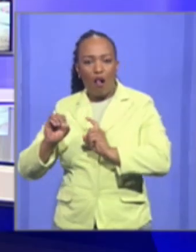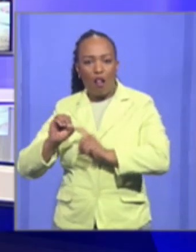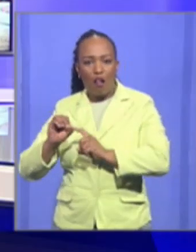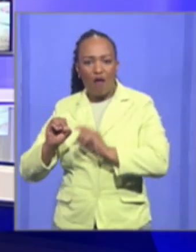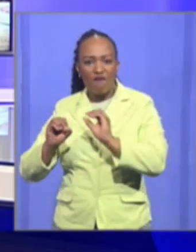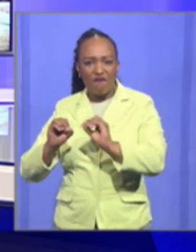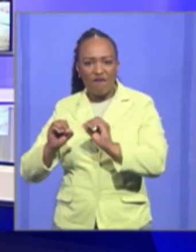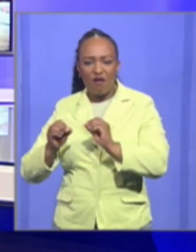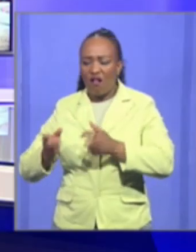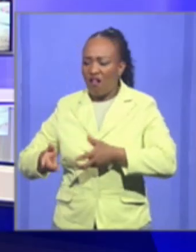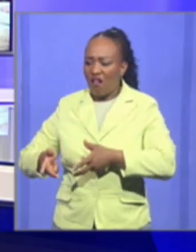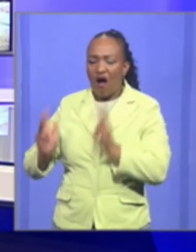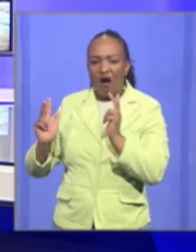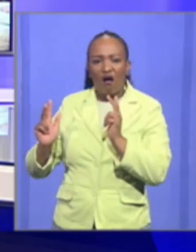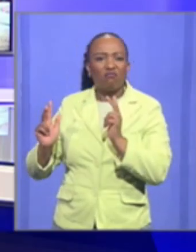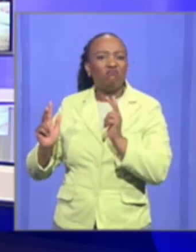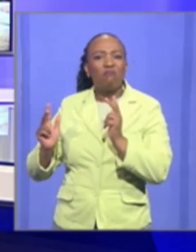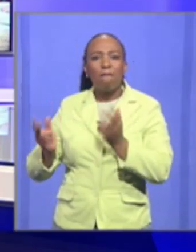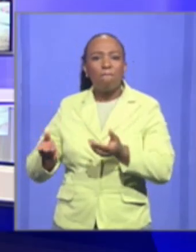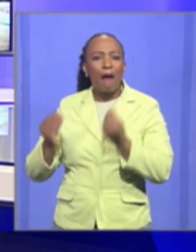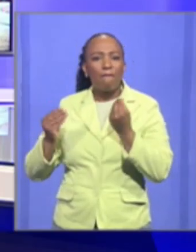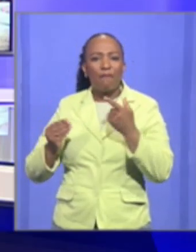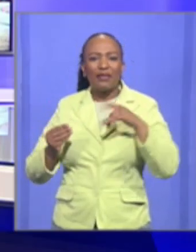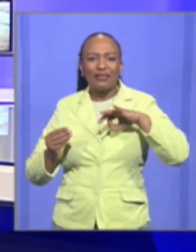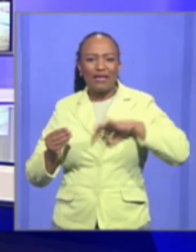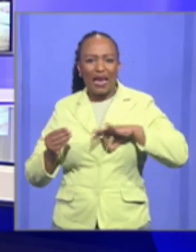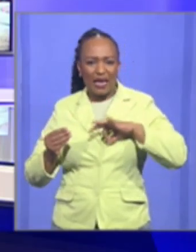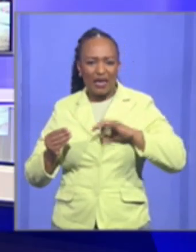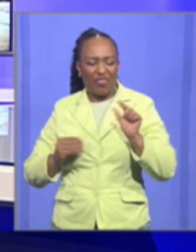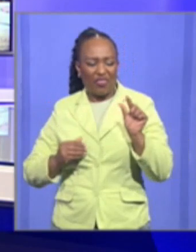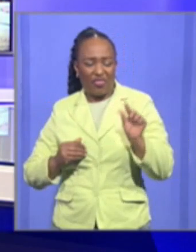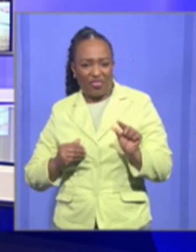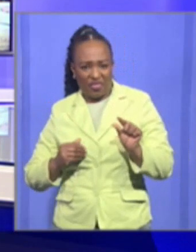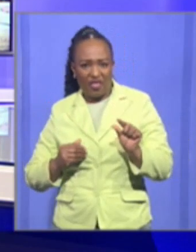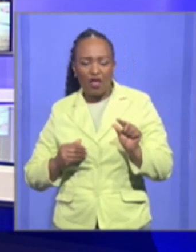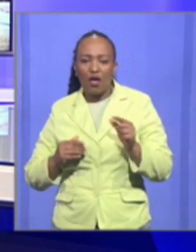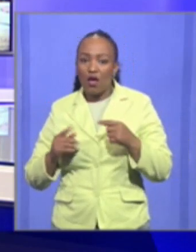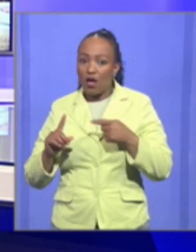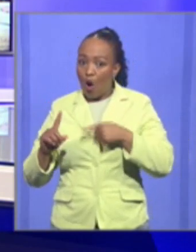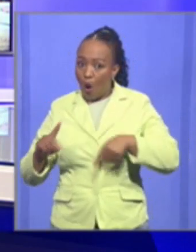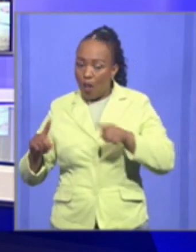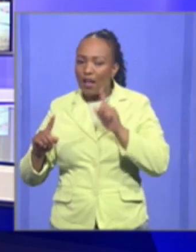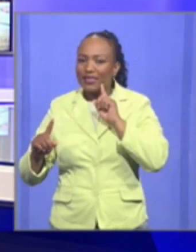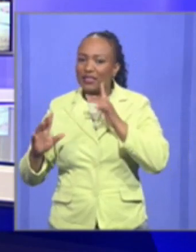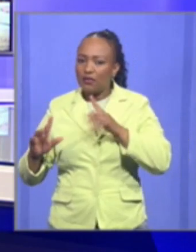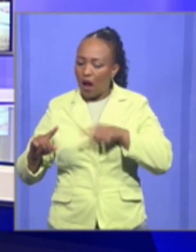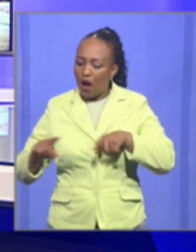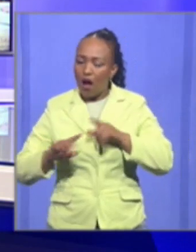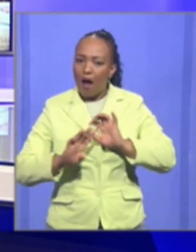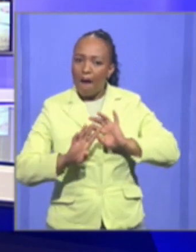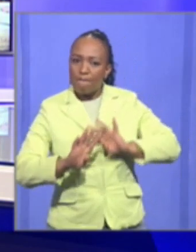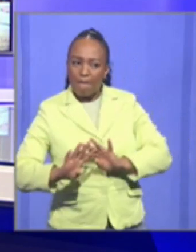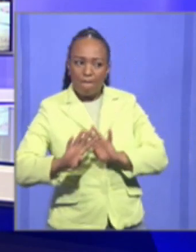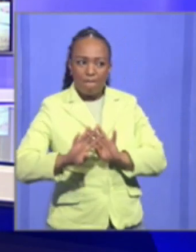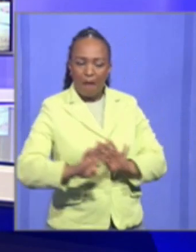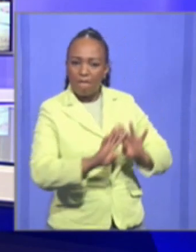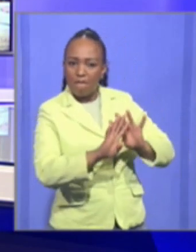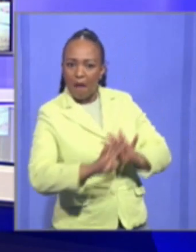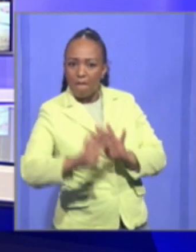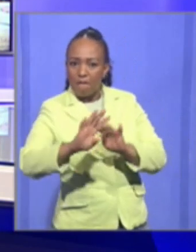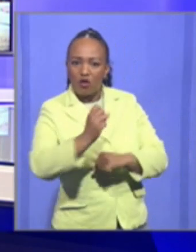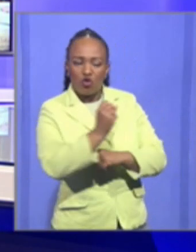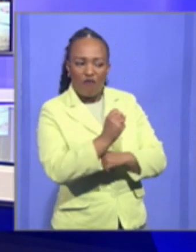šilwe nyanyeng gomme ba sa hwetša megolo ya tlase. Ba gwantetše dikantorong tša kgoro ya thuto ka Bloemfontein go iša